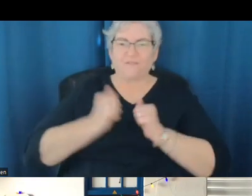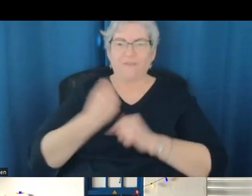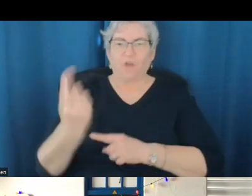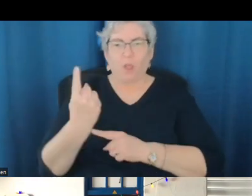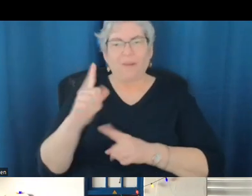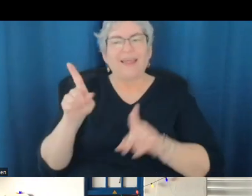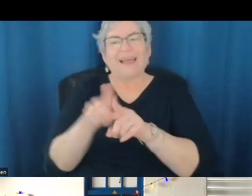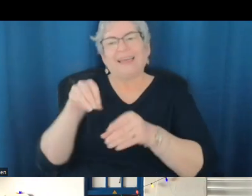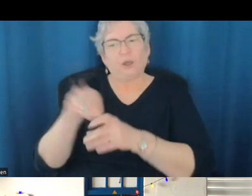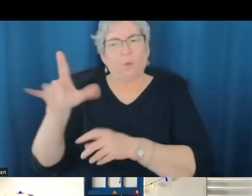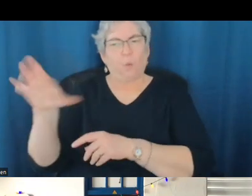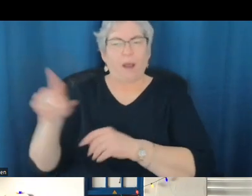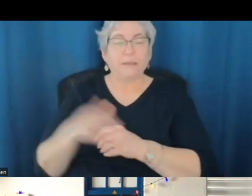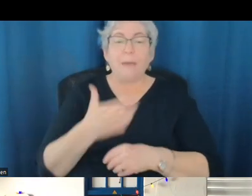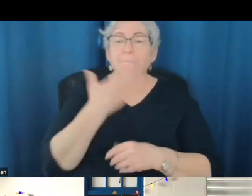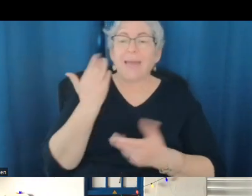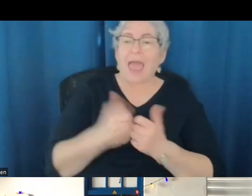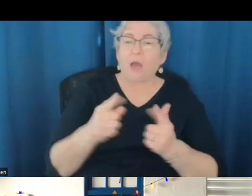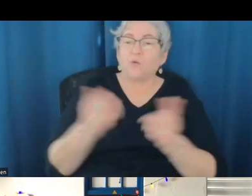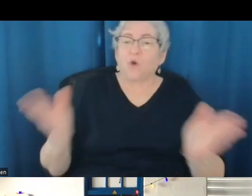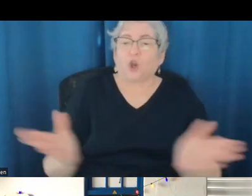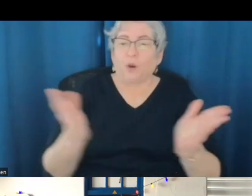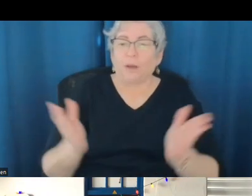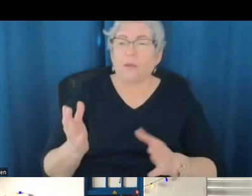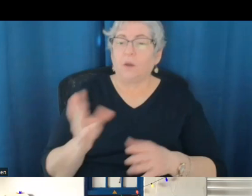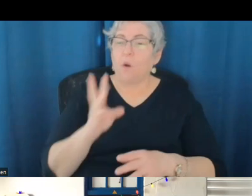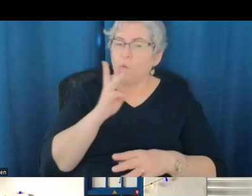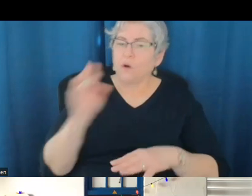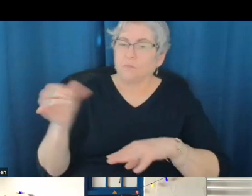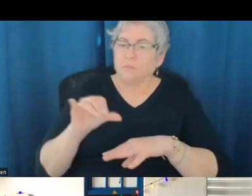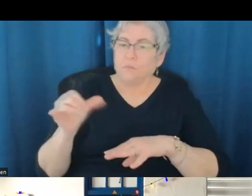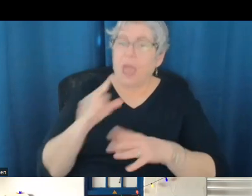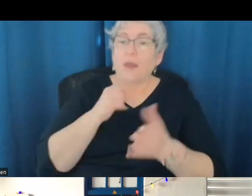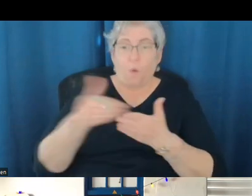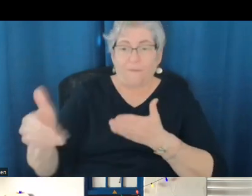wild. The best way to encourage this is to water deeply but infrequently.